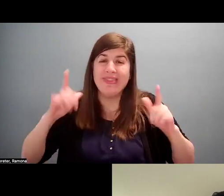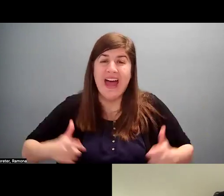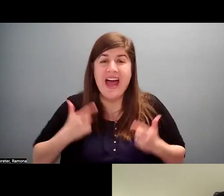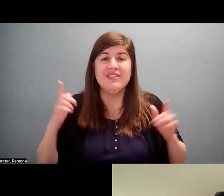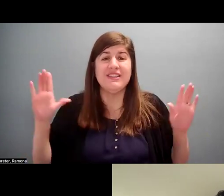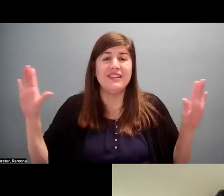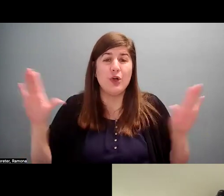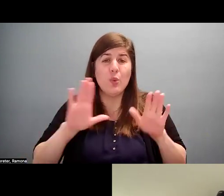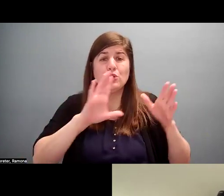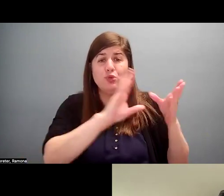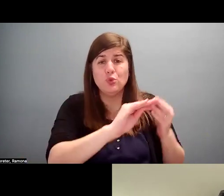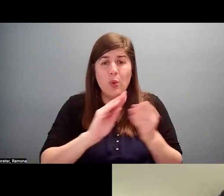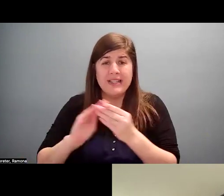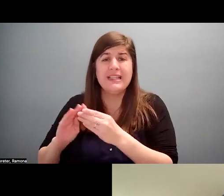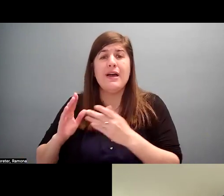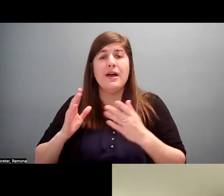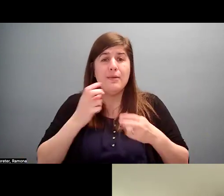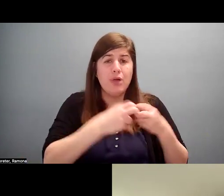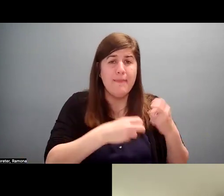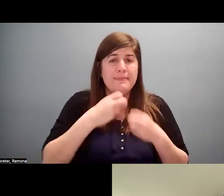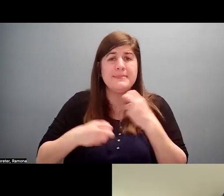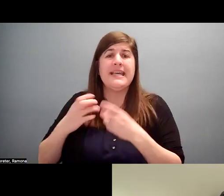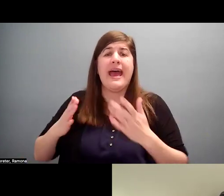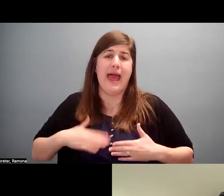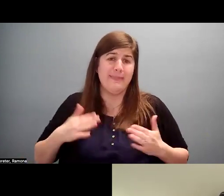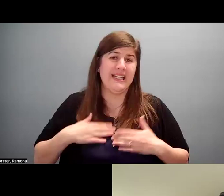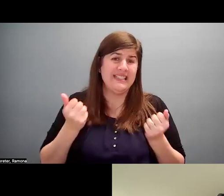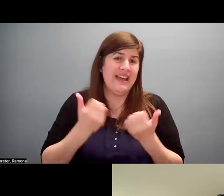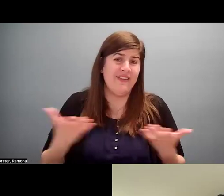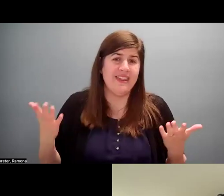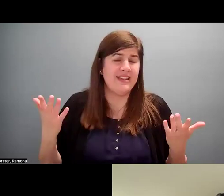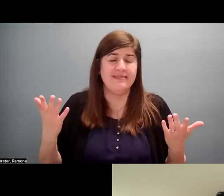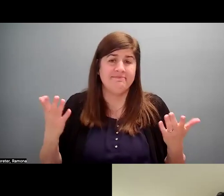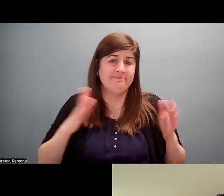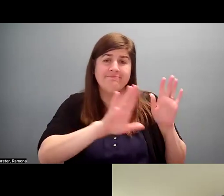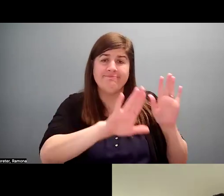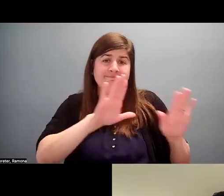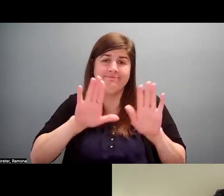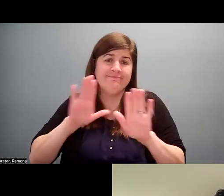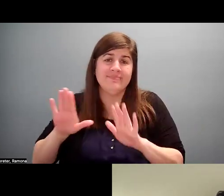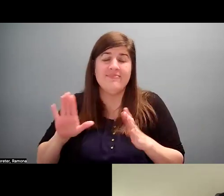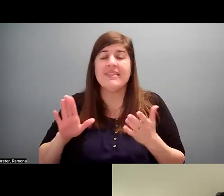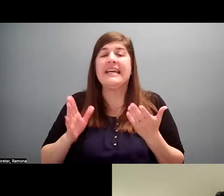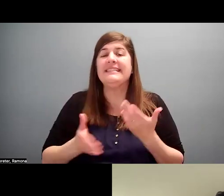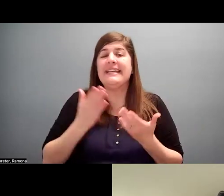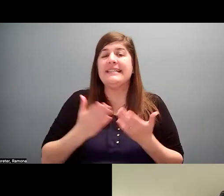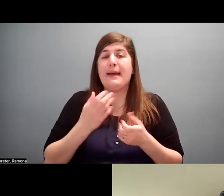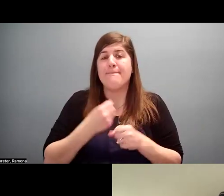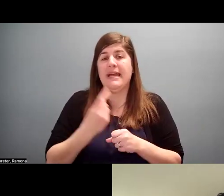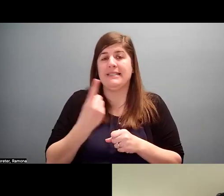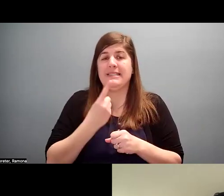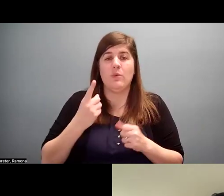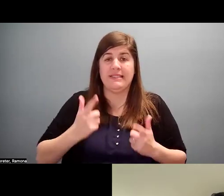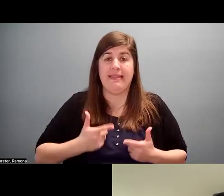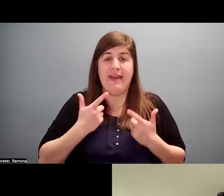their own like problems and happiness and everything. So um, sometimes it's just like very easy to make someone's life